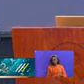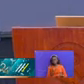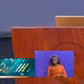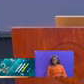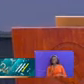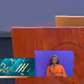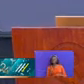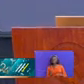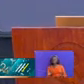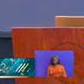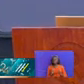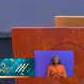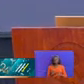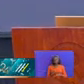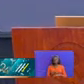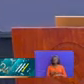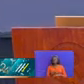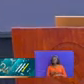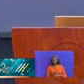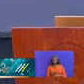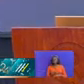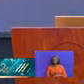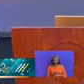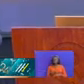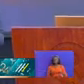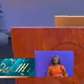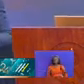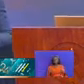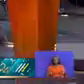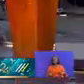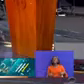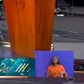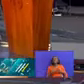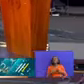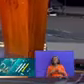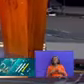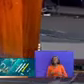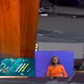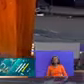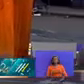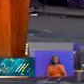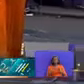it's not a hostel people are married some are